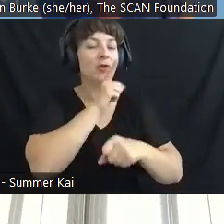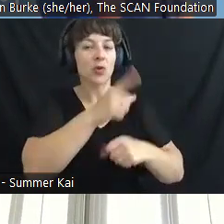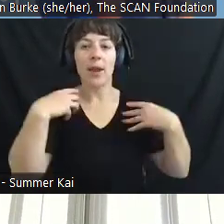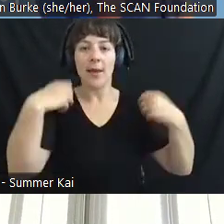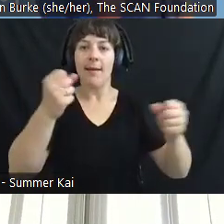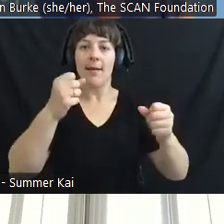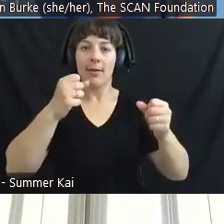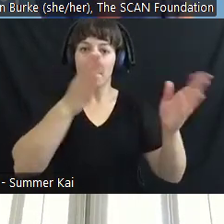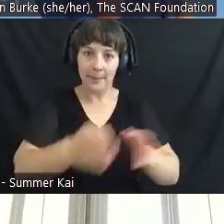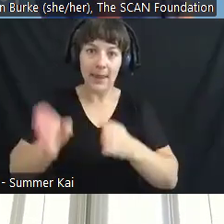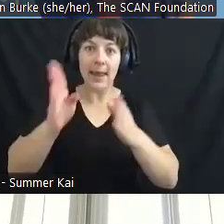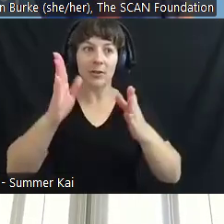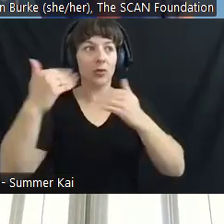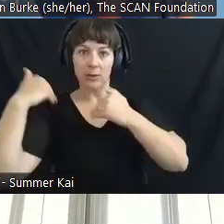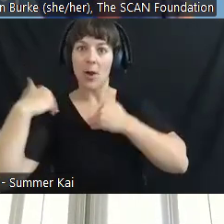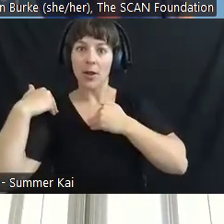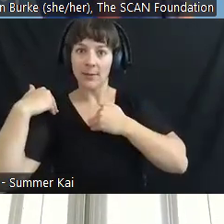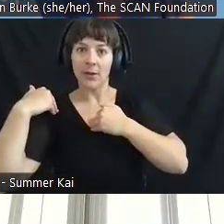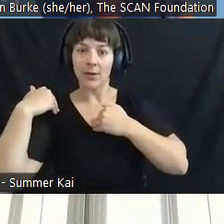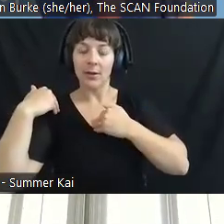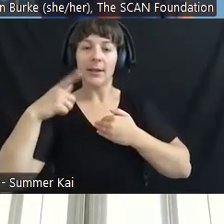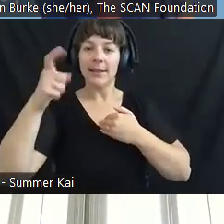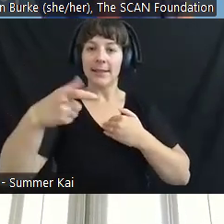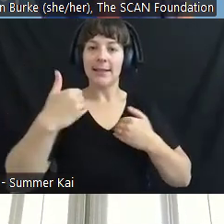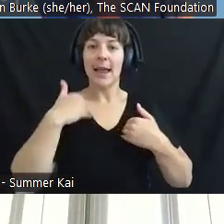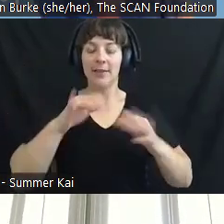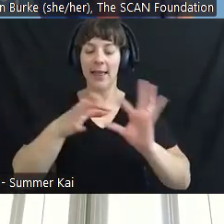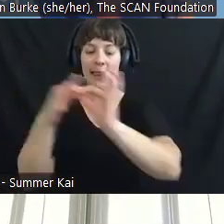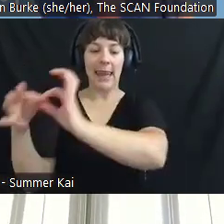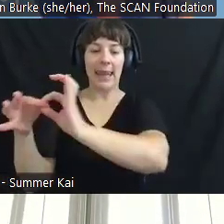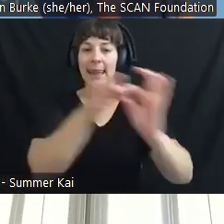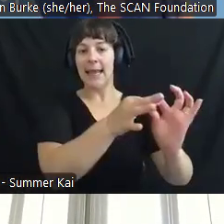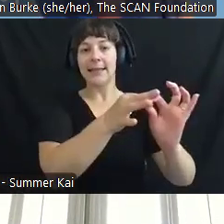the better. There just really needs to be that strong link between